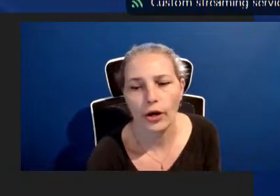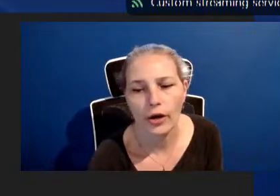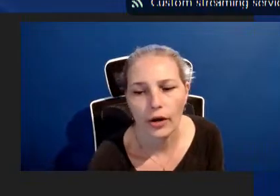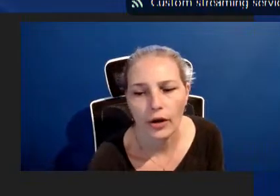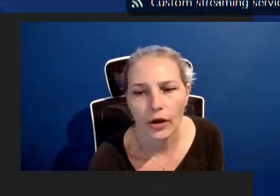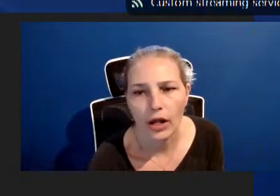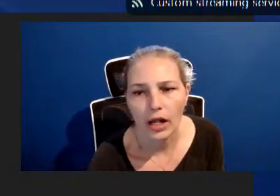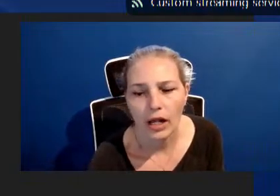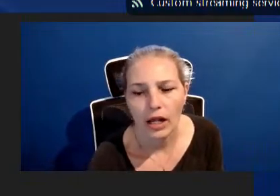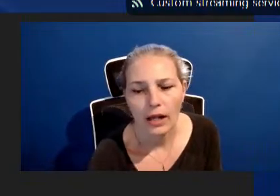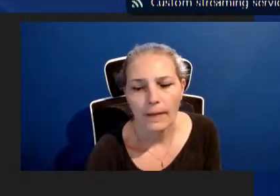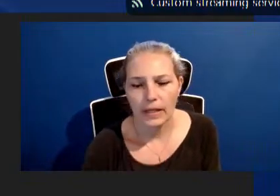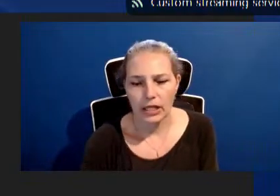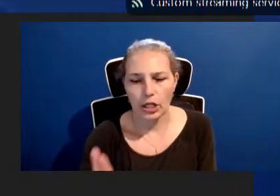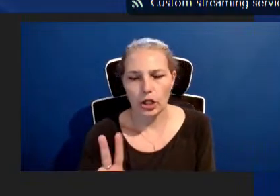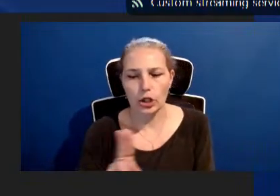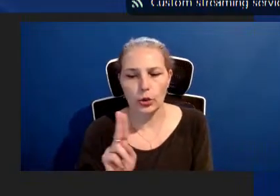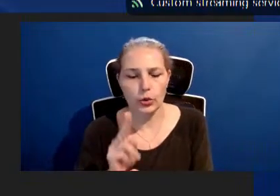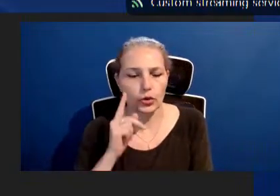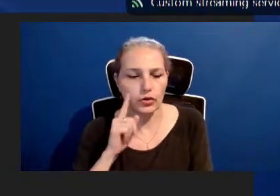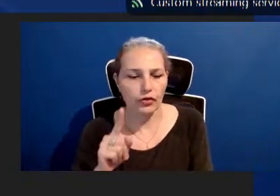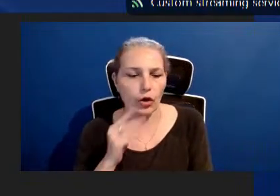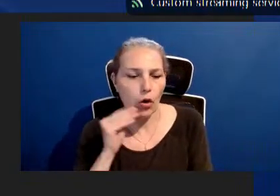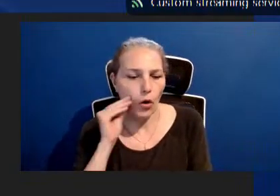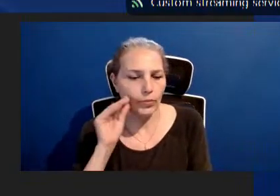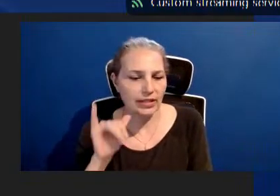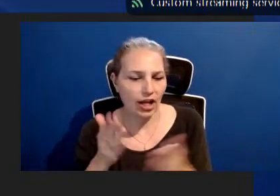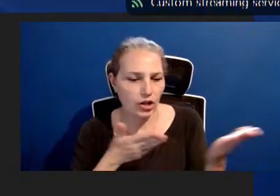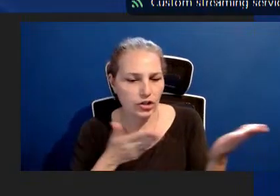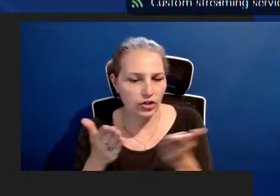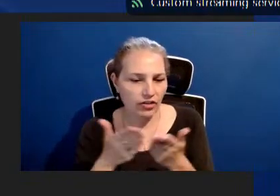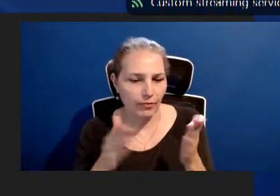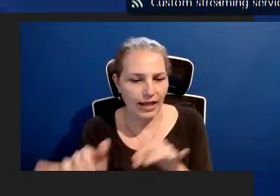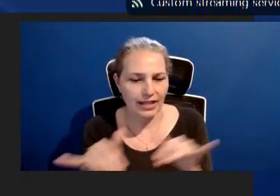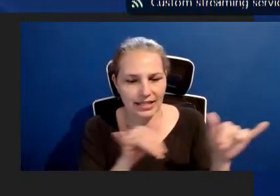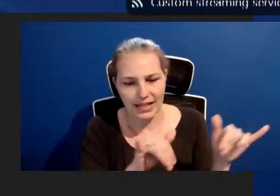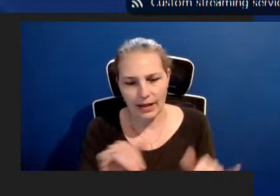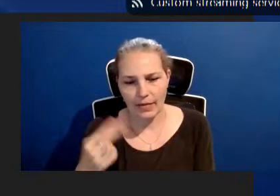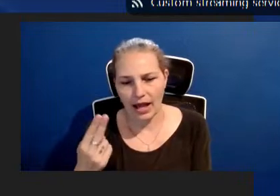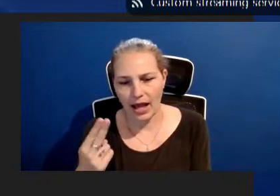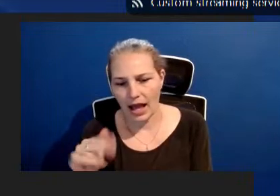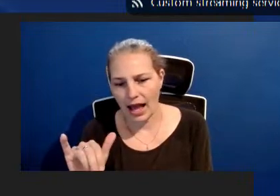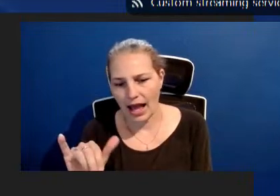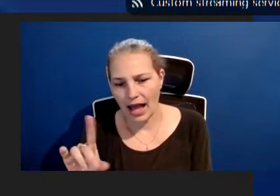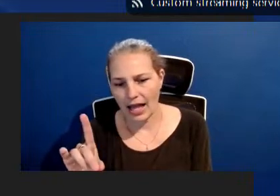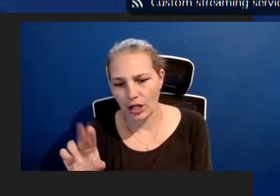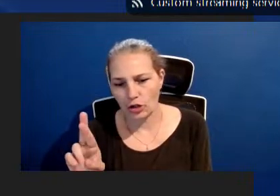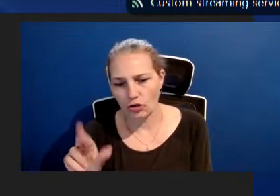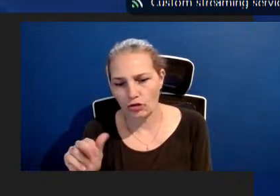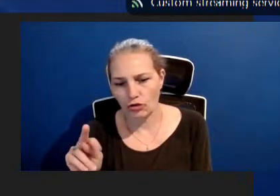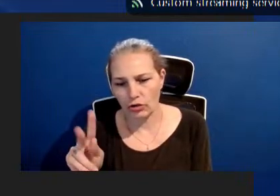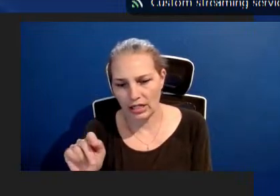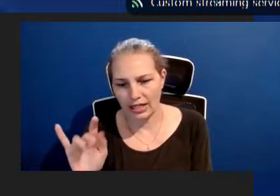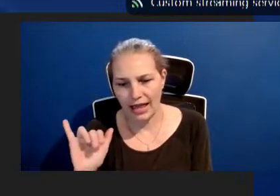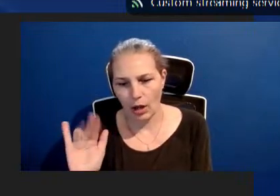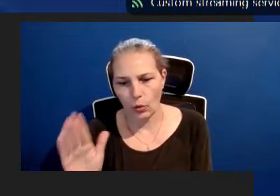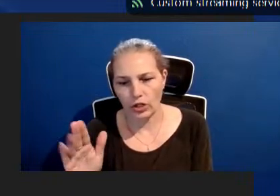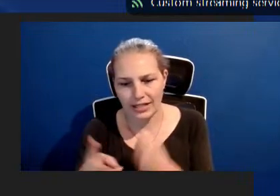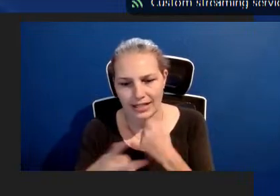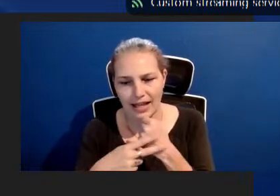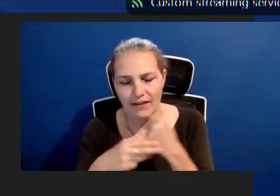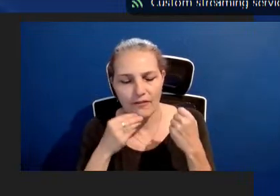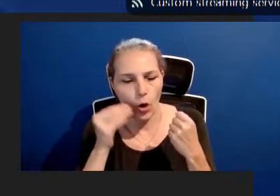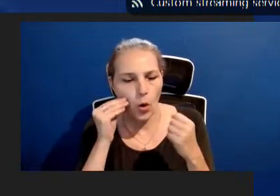be used for homes that are served by the same hydrant? This would save homeowners hundreds of dollars.